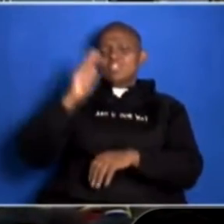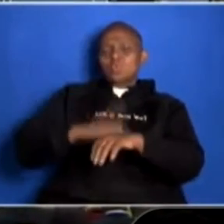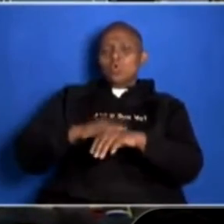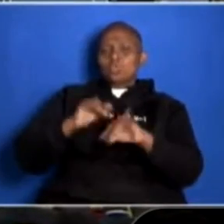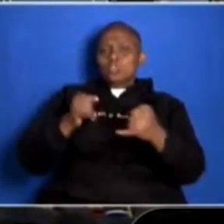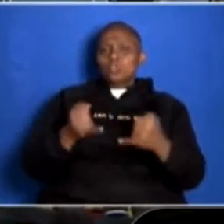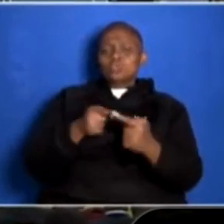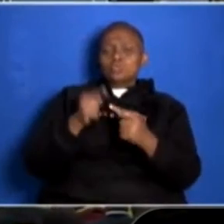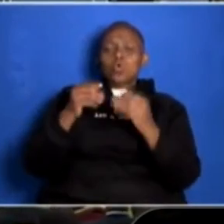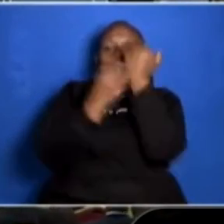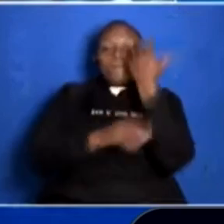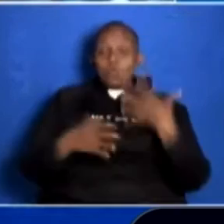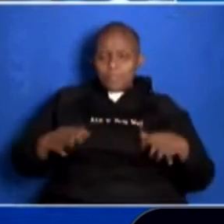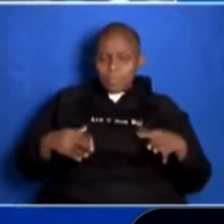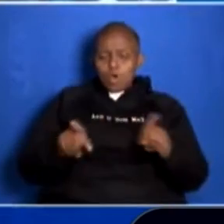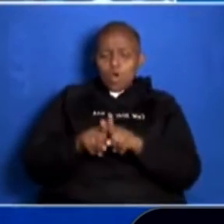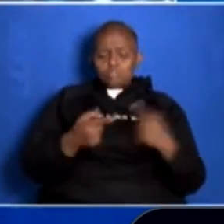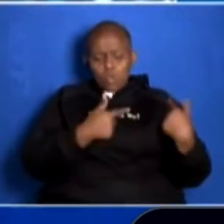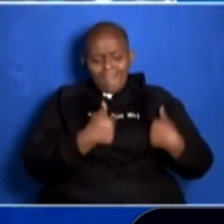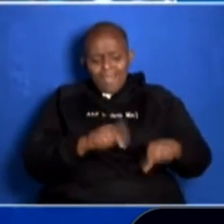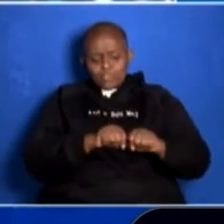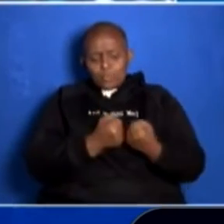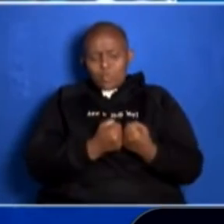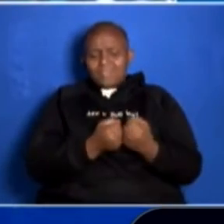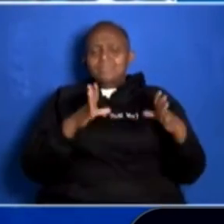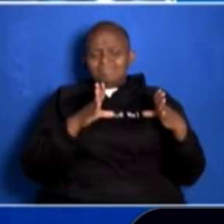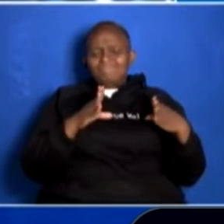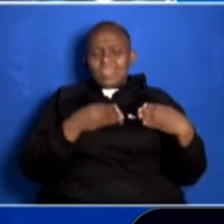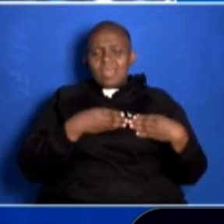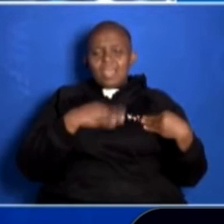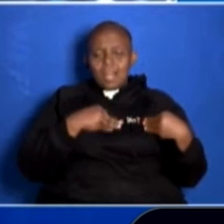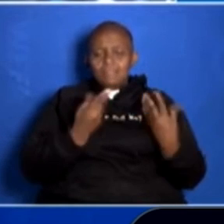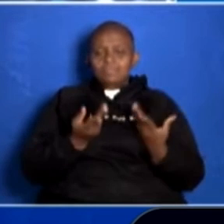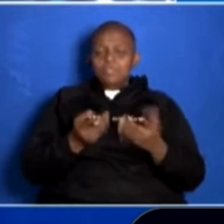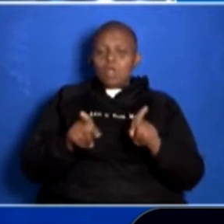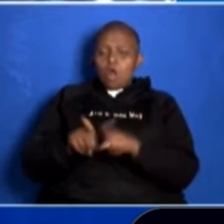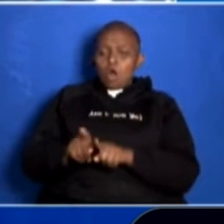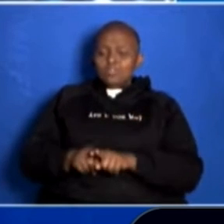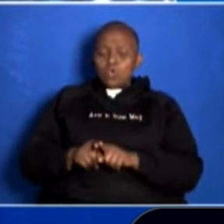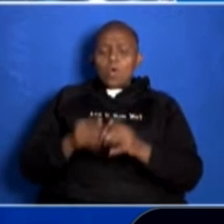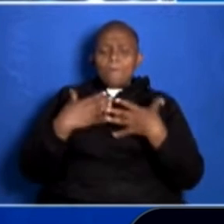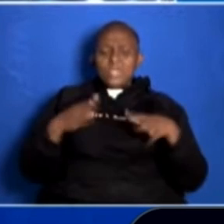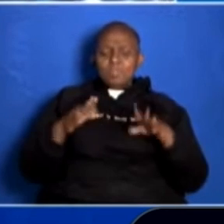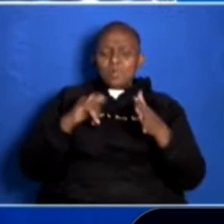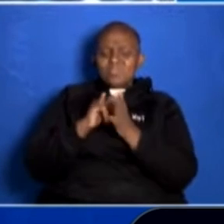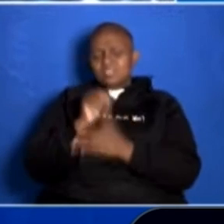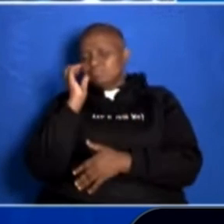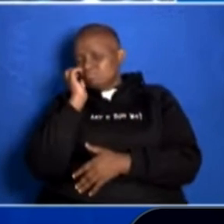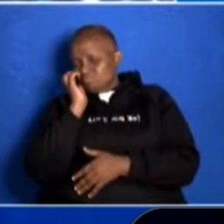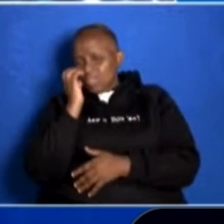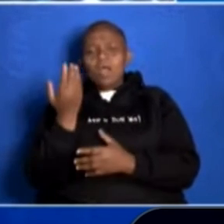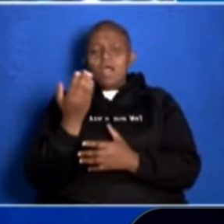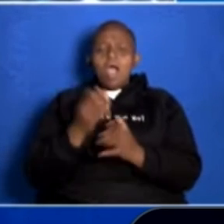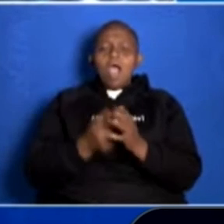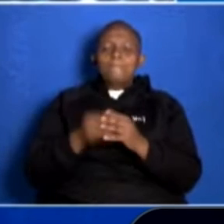the brokenhearted. Kuponya mioyo iliyovunjika. To comfort those who mourn. Nikawafariji wanaohuzunika. In Zion. Pale Sayuni. The hour